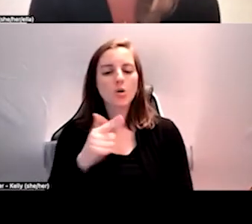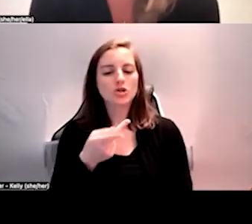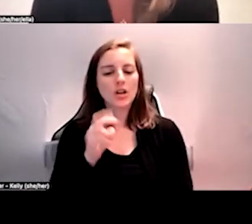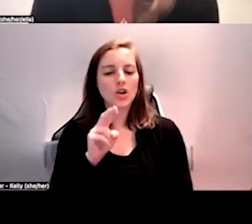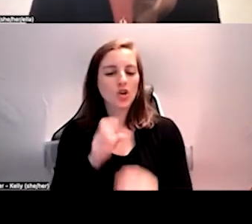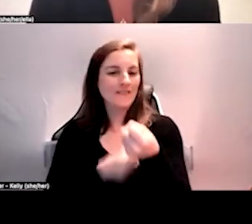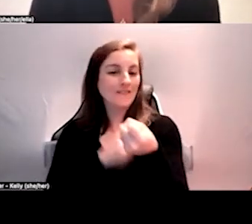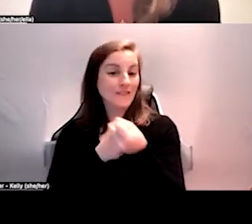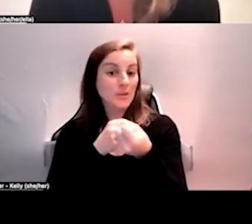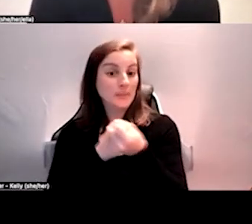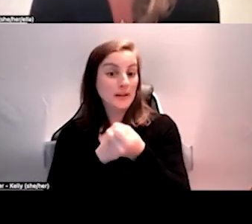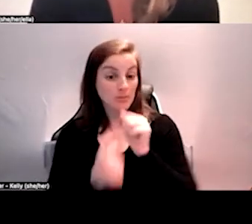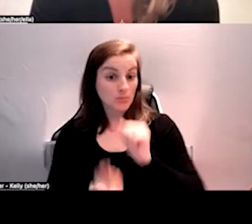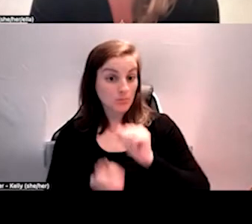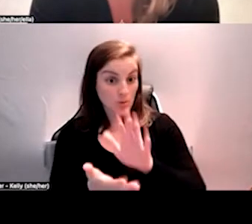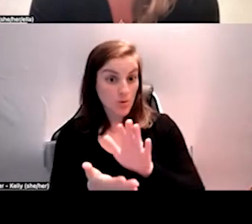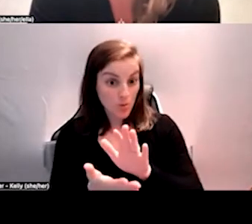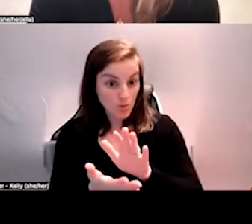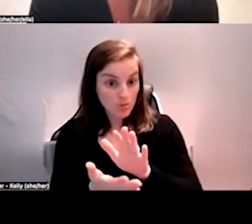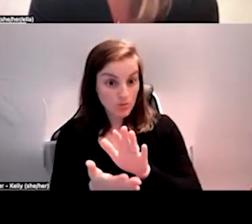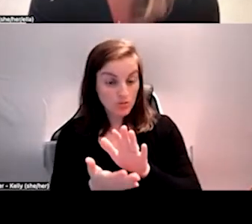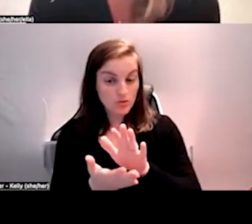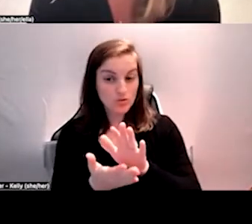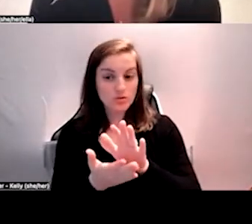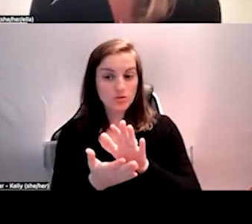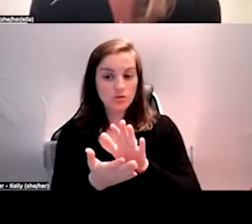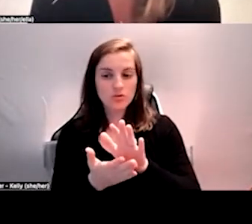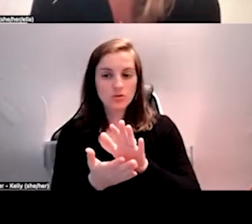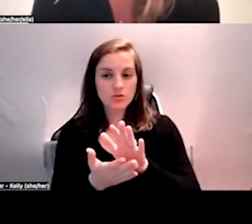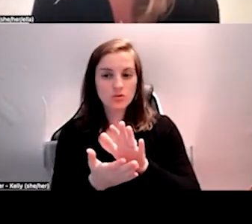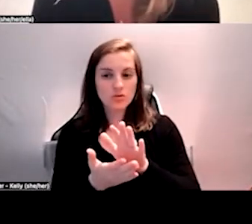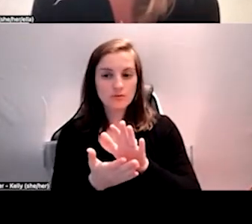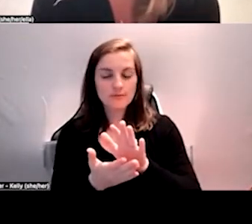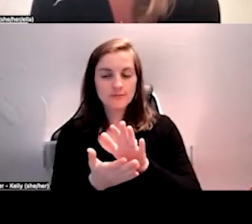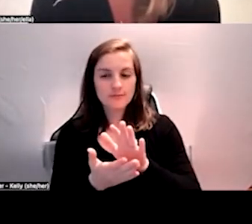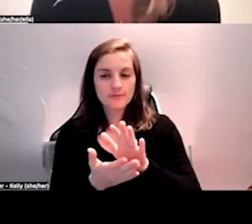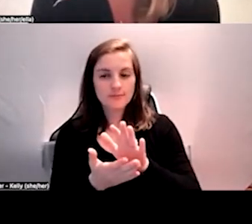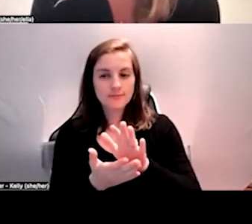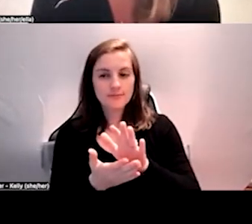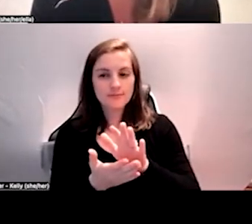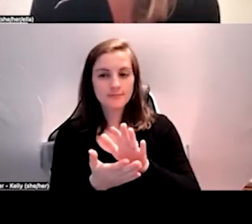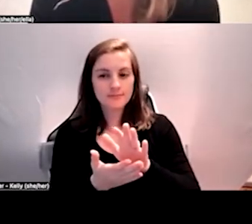itself, is it's one that, again, does not center